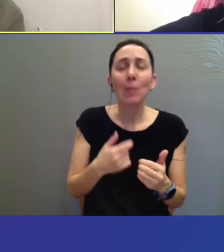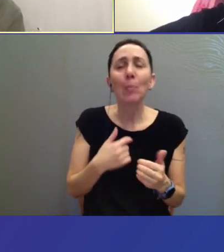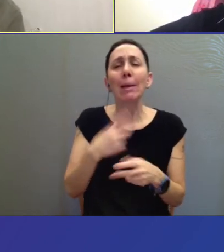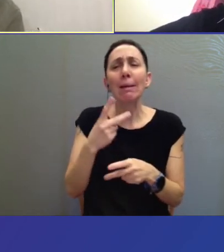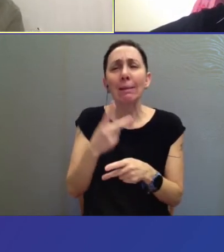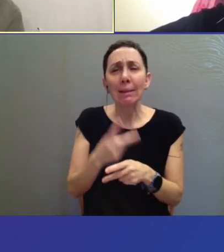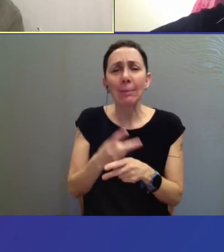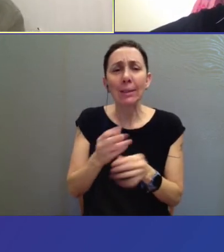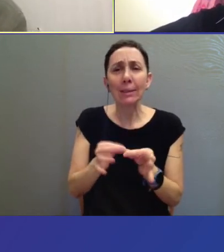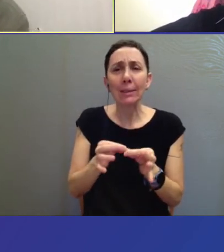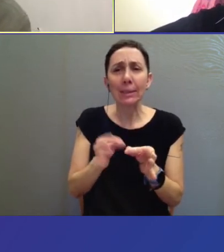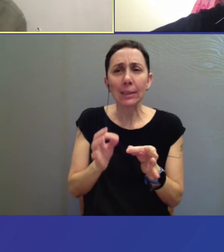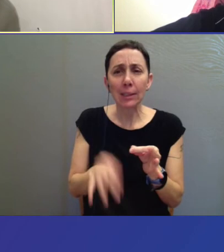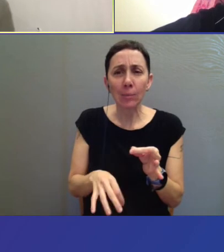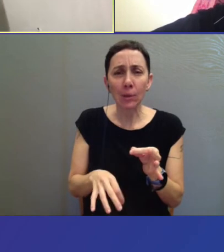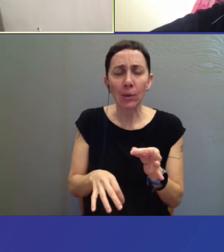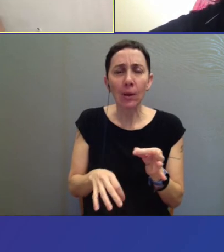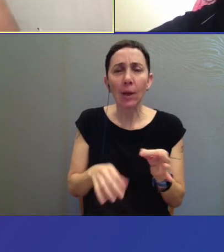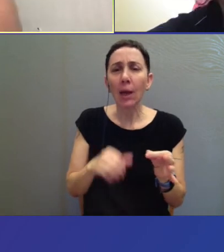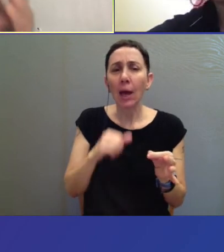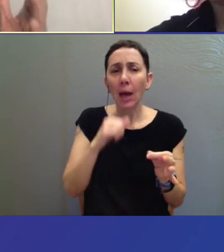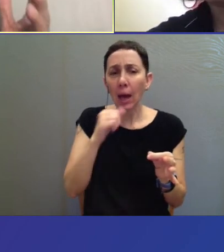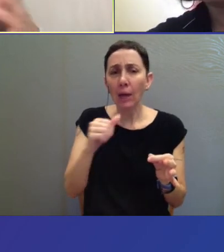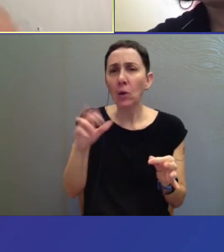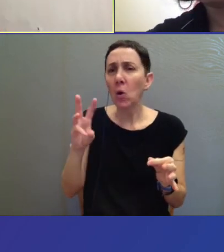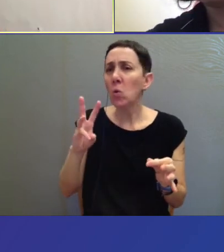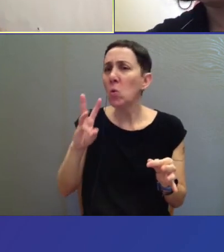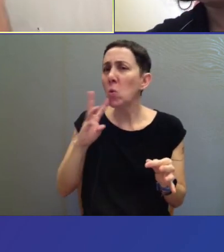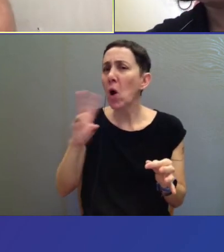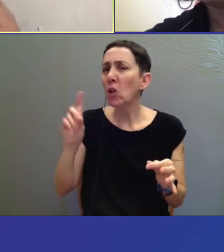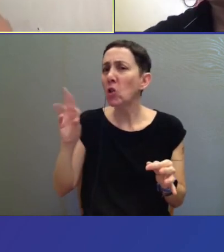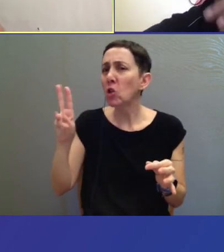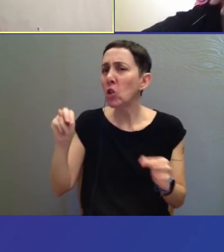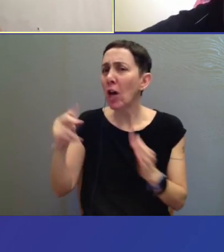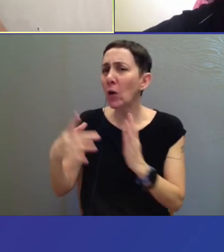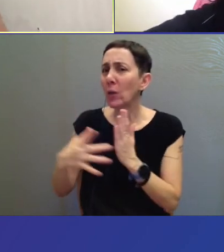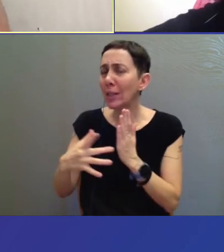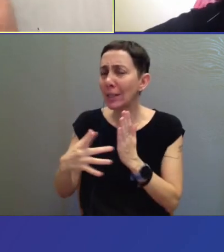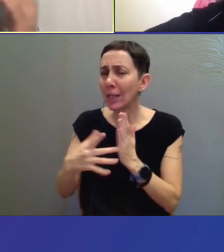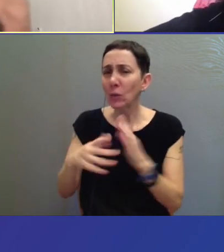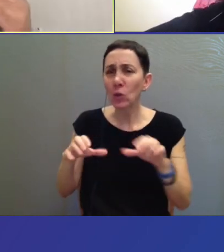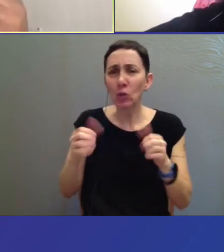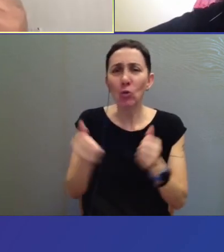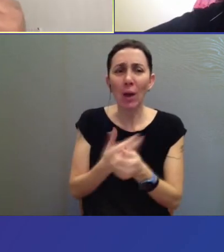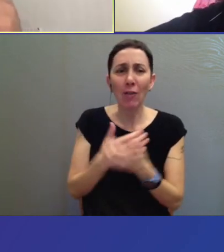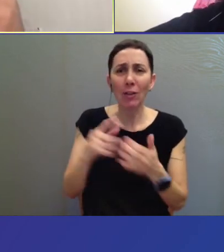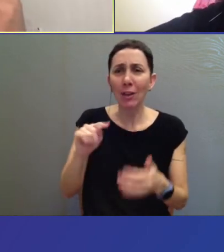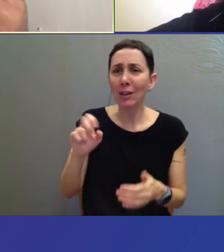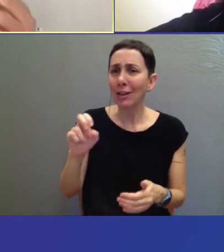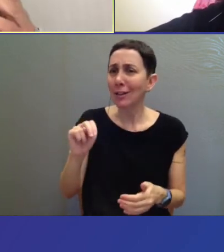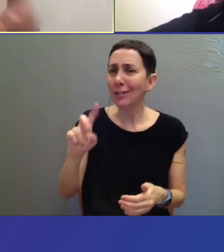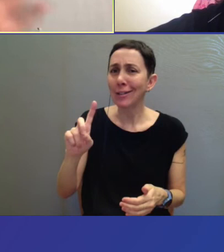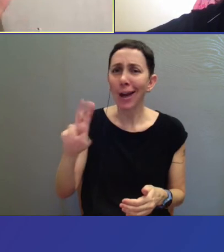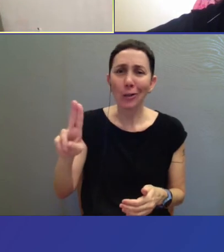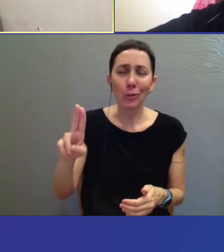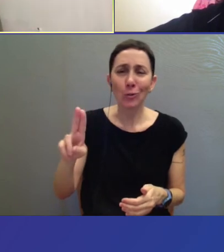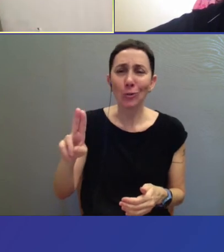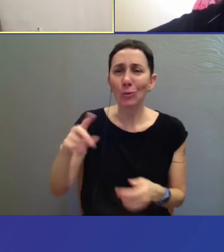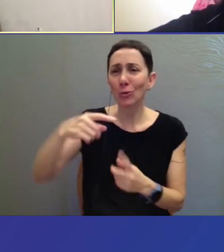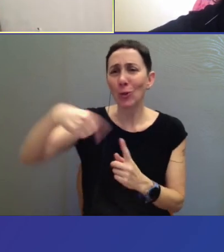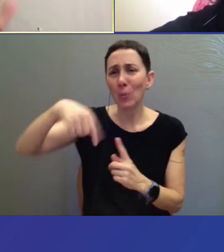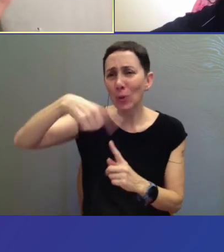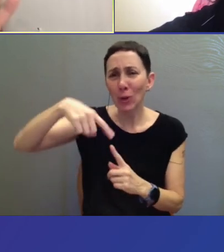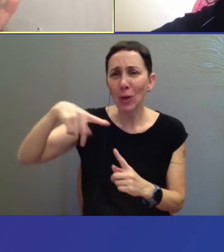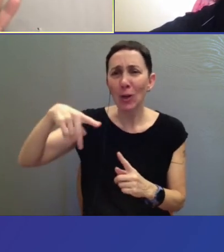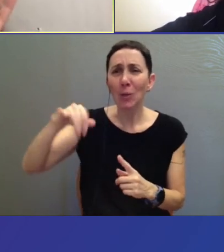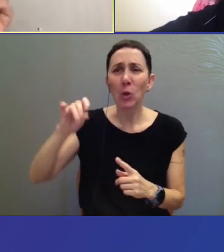simple. I don't water it down. We still do the technique. We do the tendus. We do pirouettes, but I